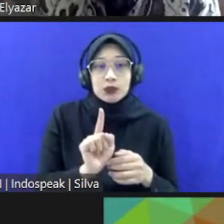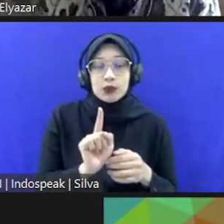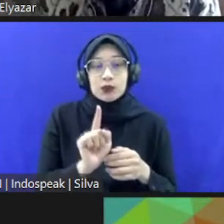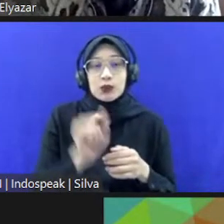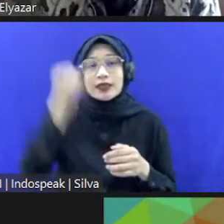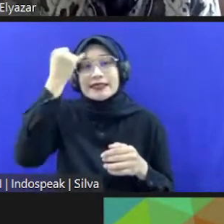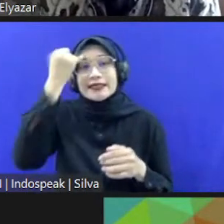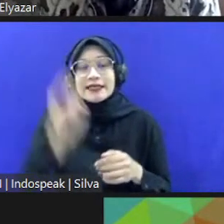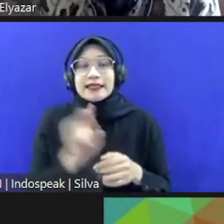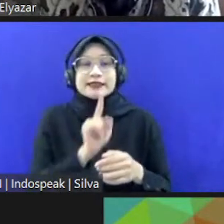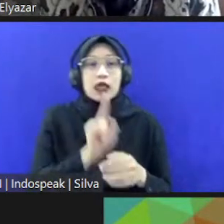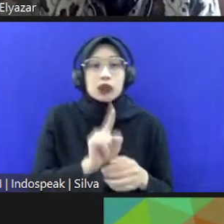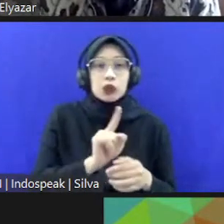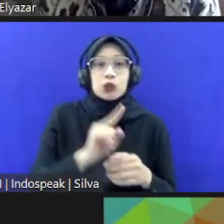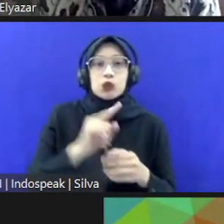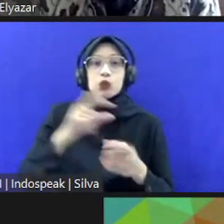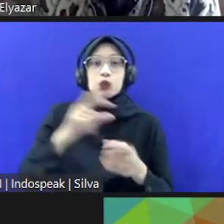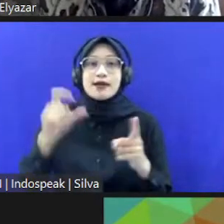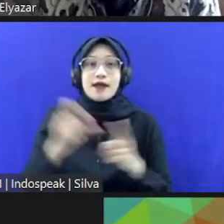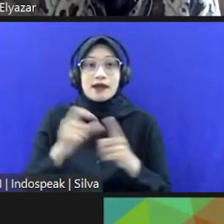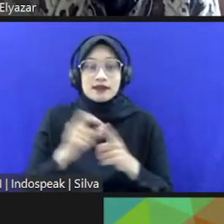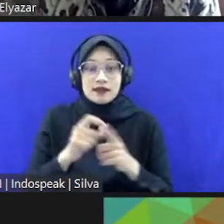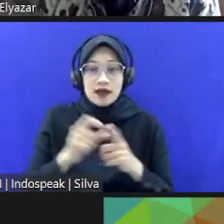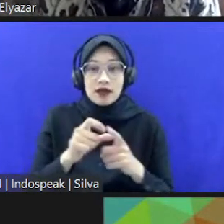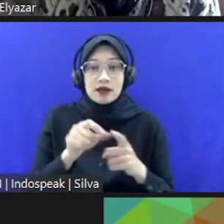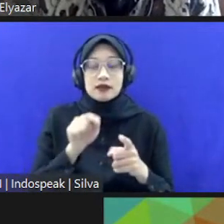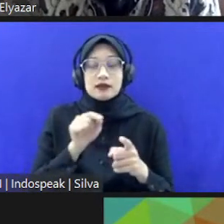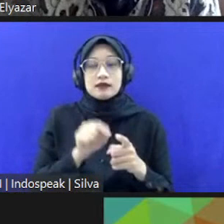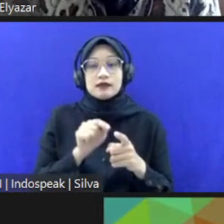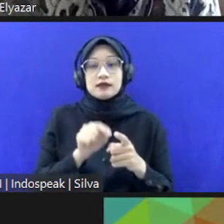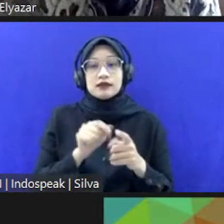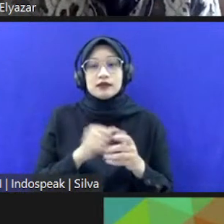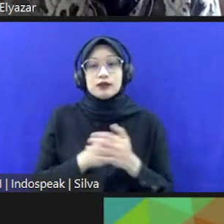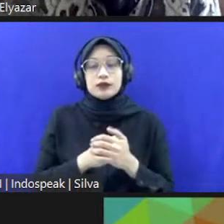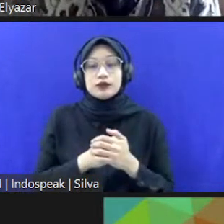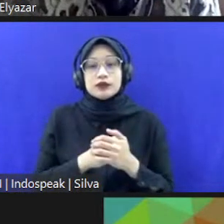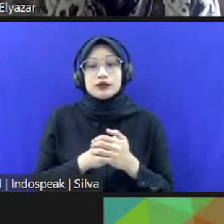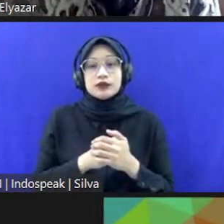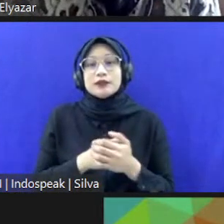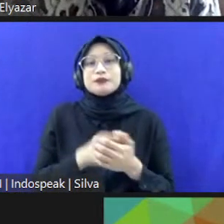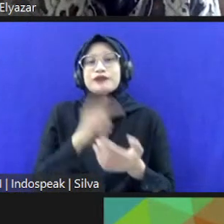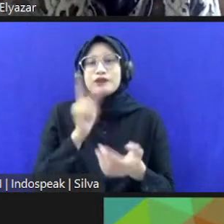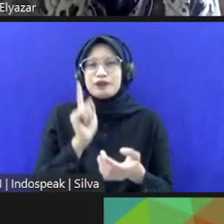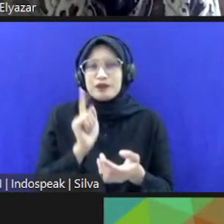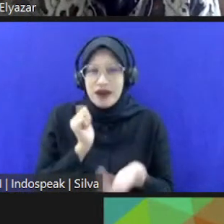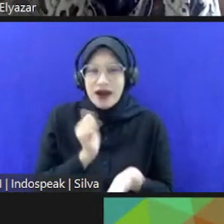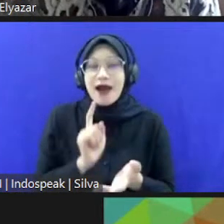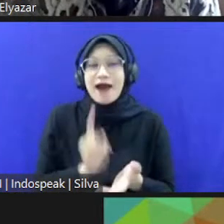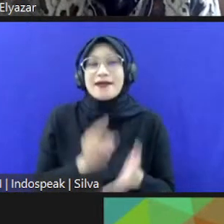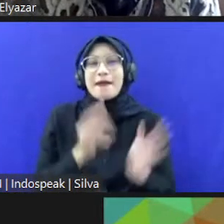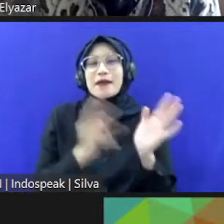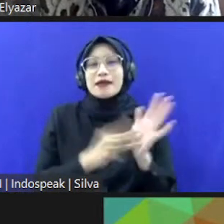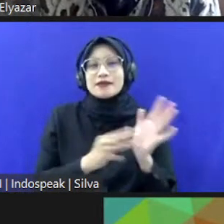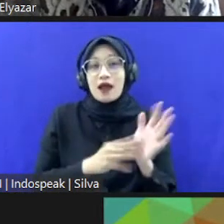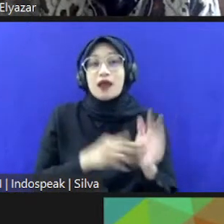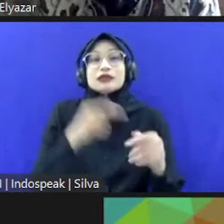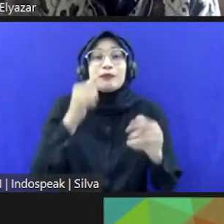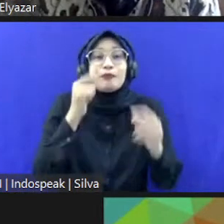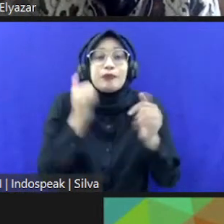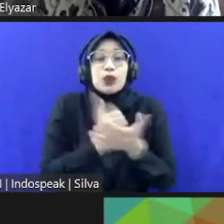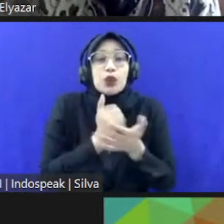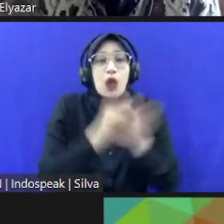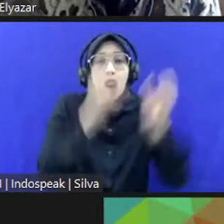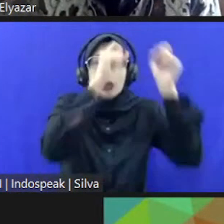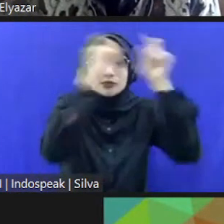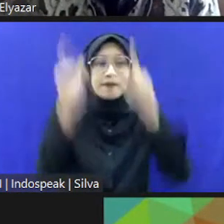slides, is an excellent set of principles. The problem is the implementation. And I don't know where